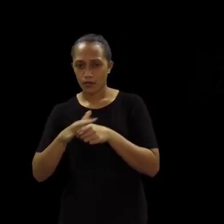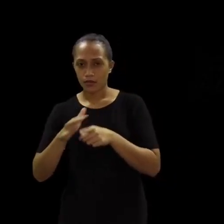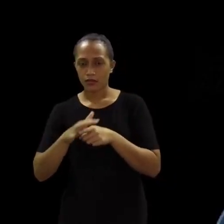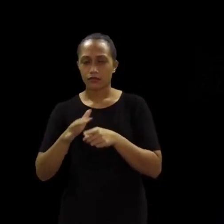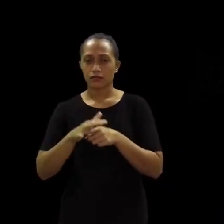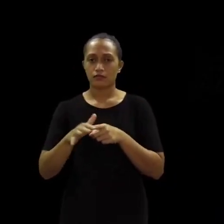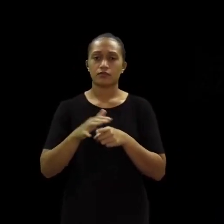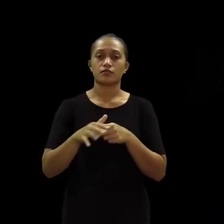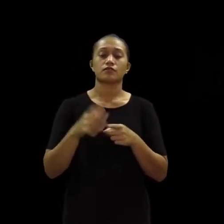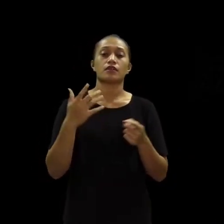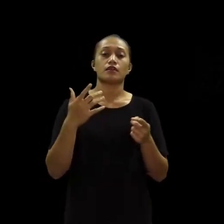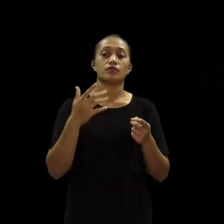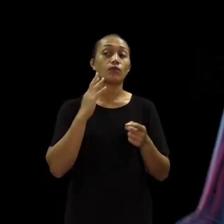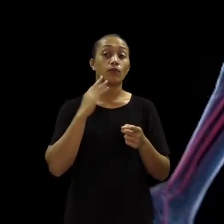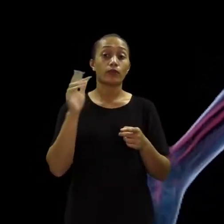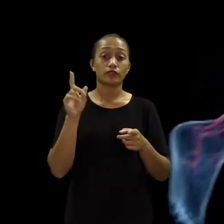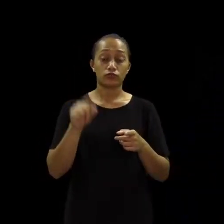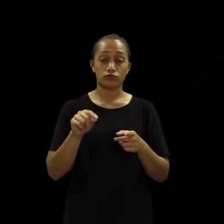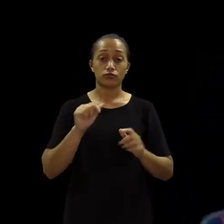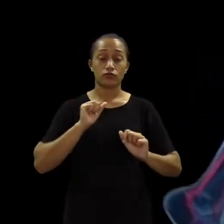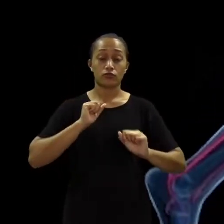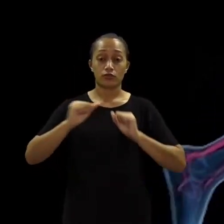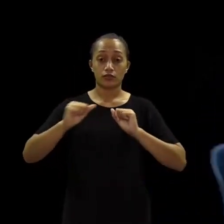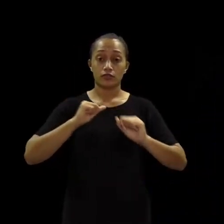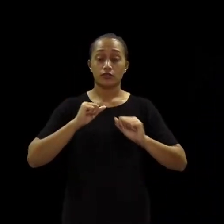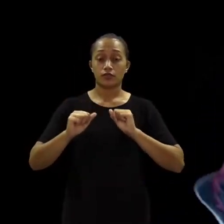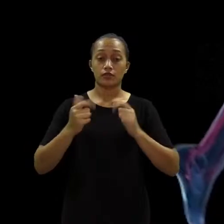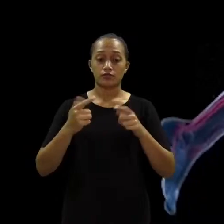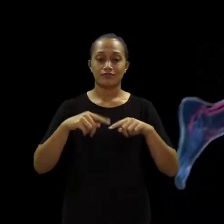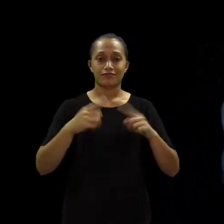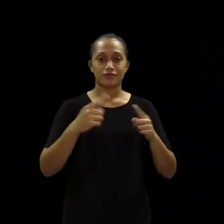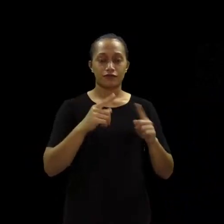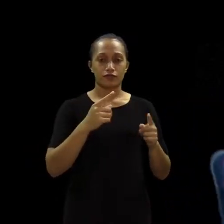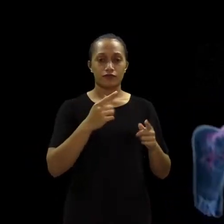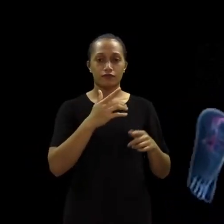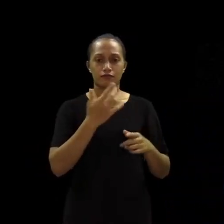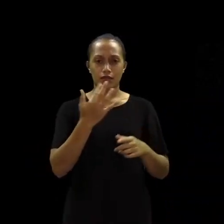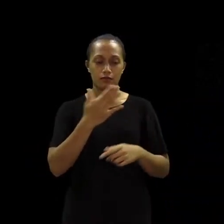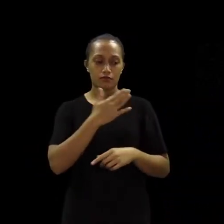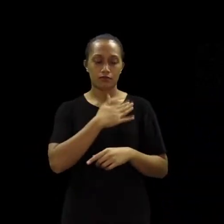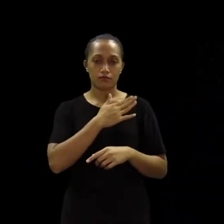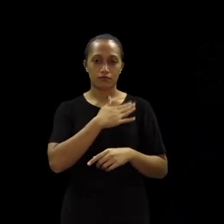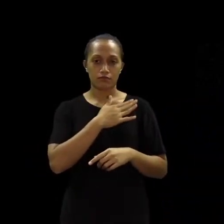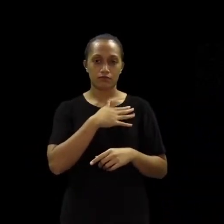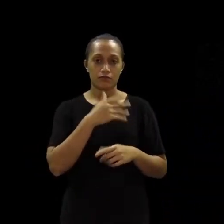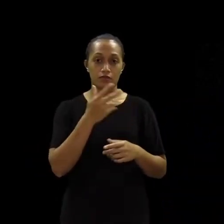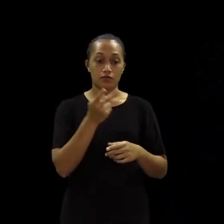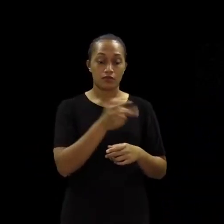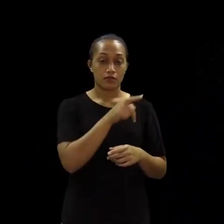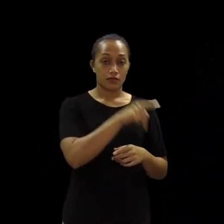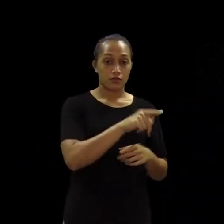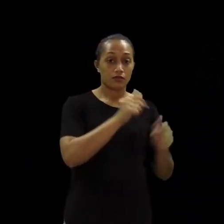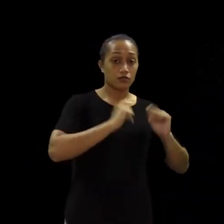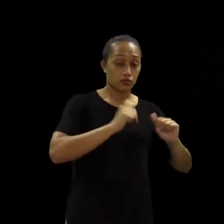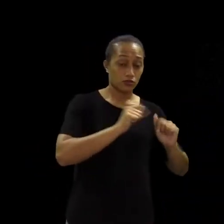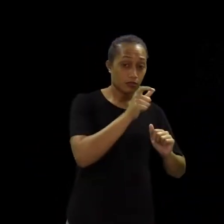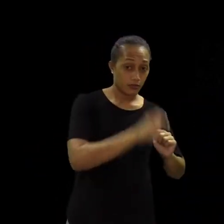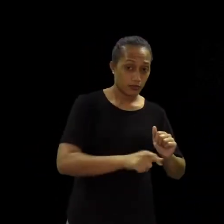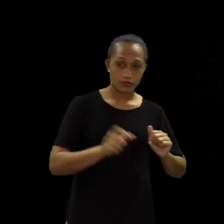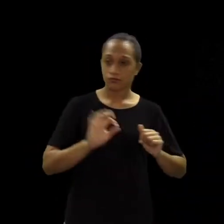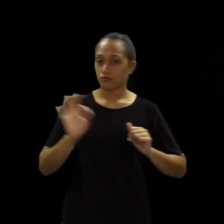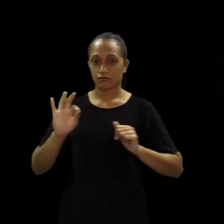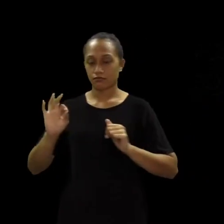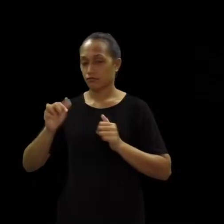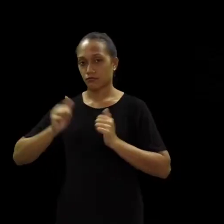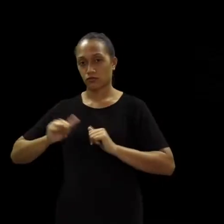at rest and during exercise, and the different amounts of heartbeats between a trained person and an untrained